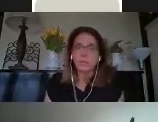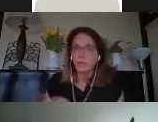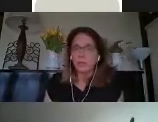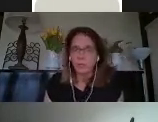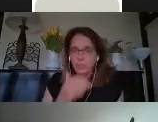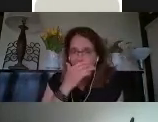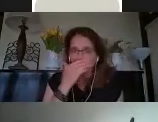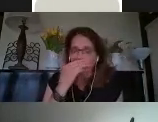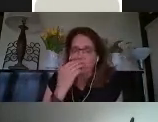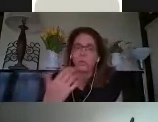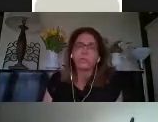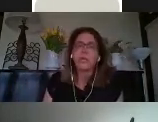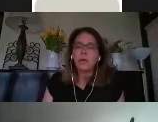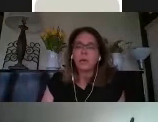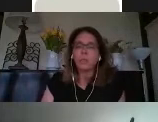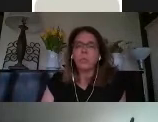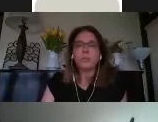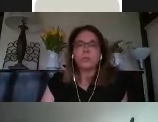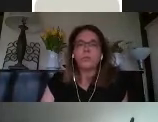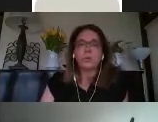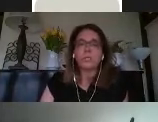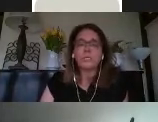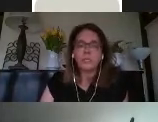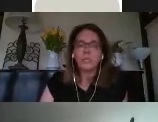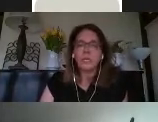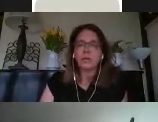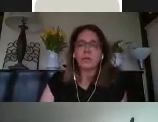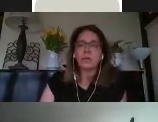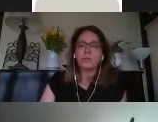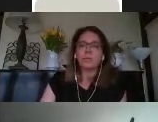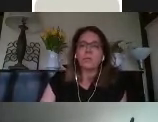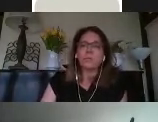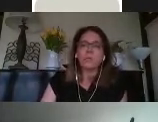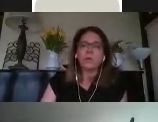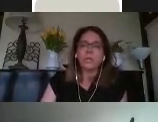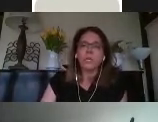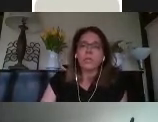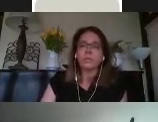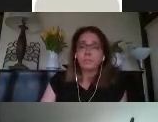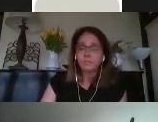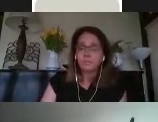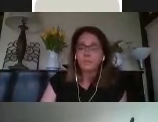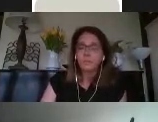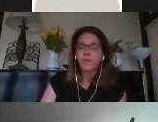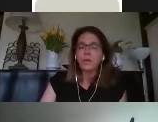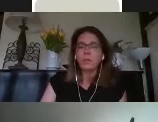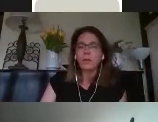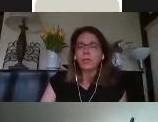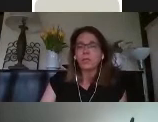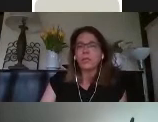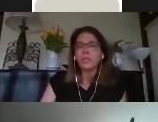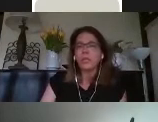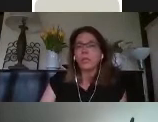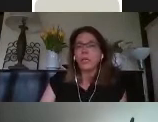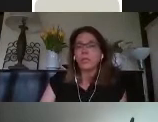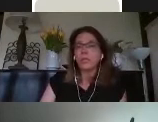cuts there. You can see how all of that works. But we do consistently get motorists parking and